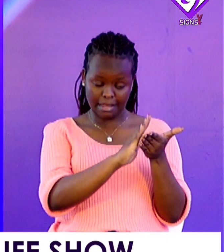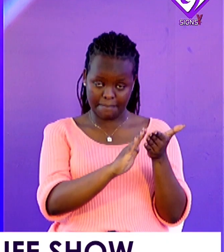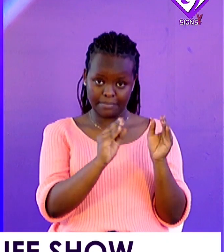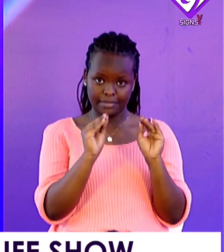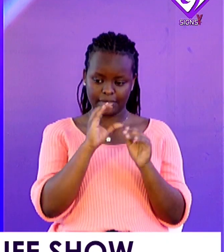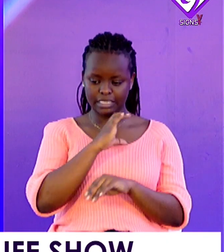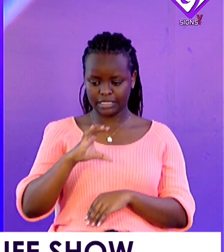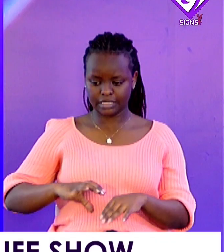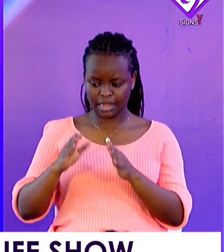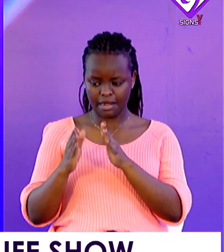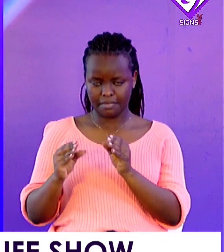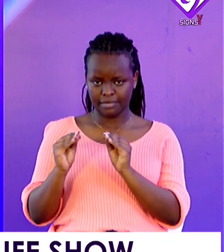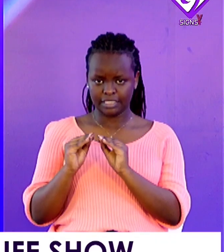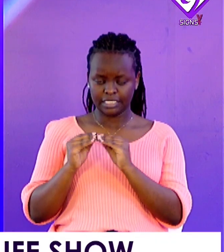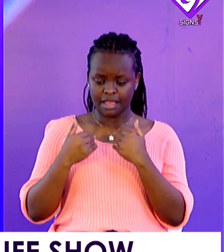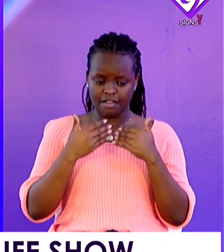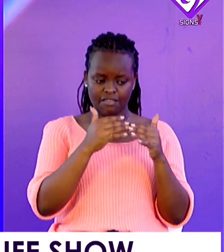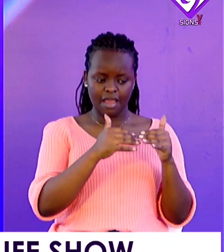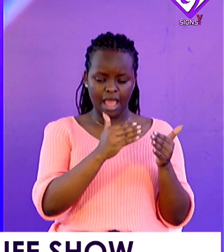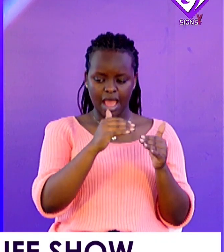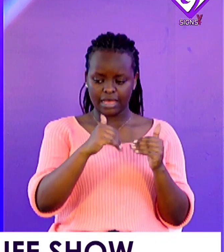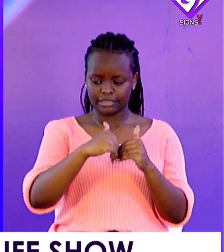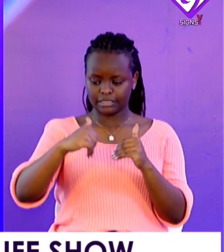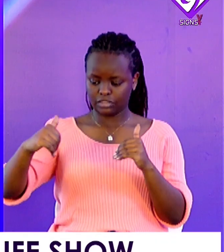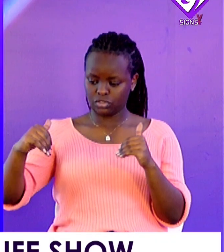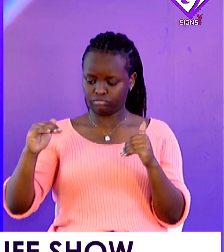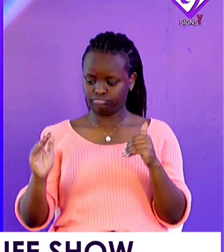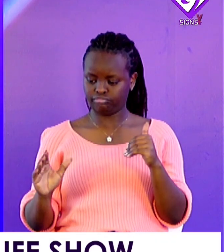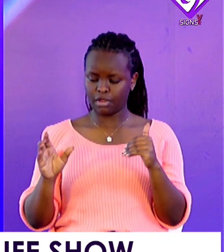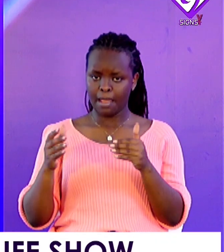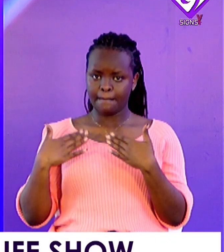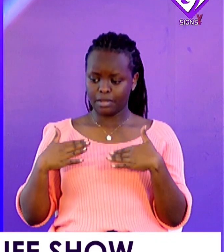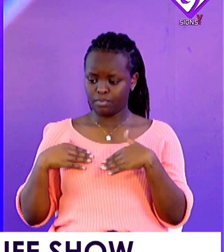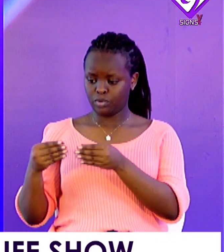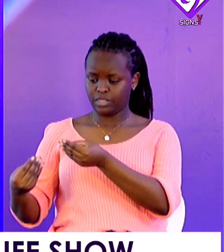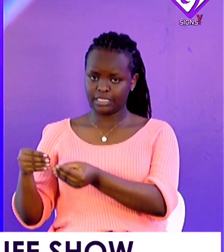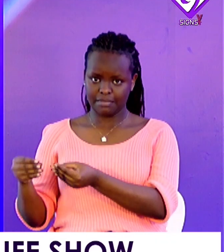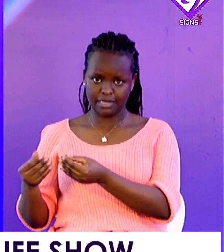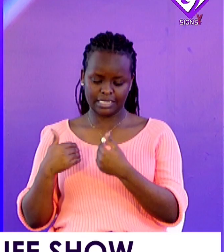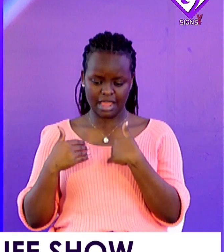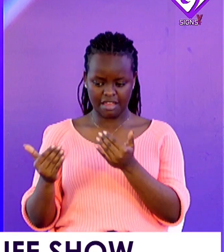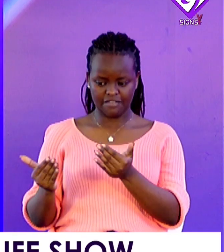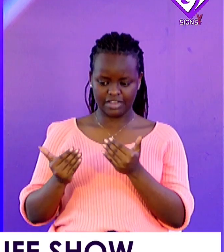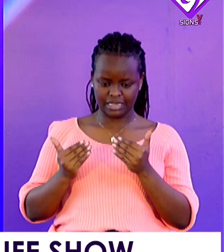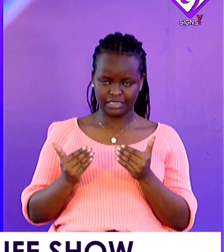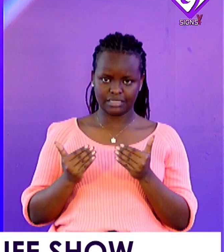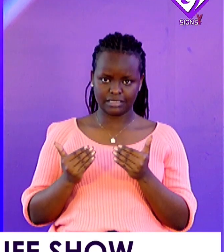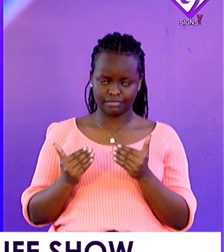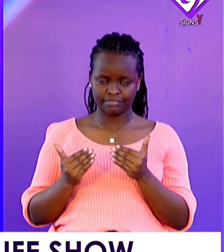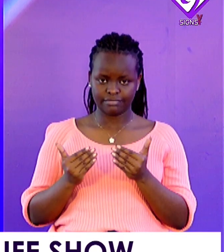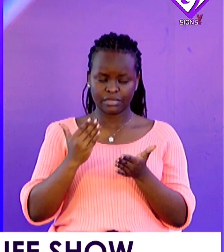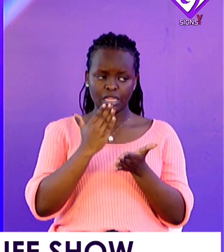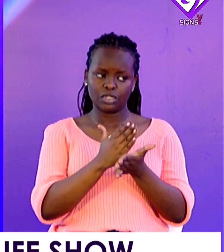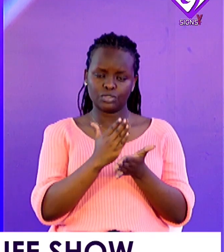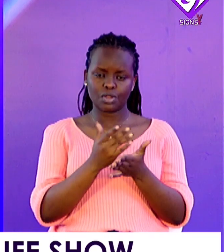you find there is a section for people with disabilities, those who have needs, you know. Of course, the